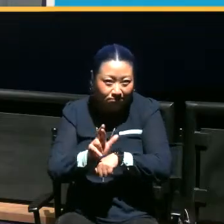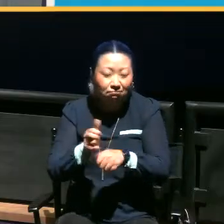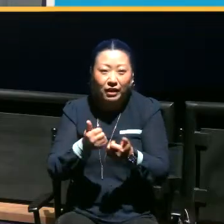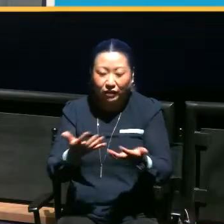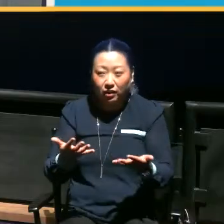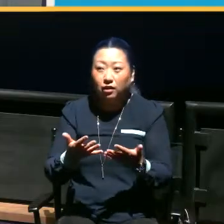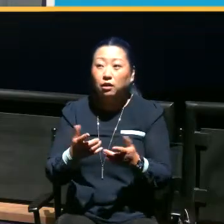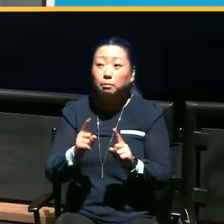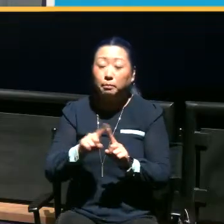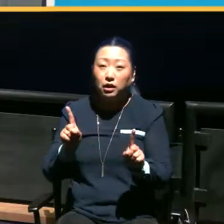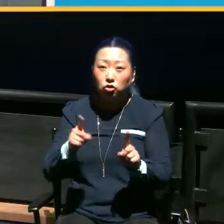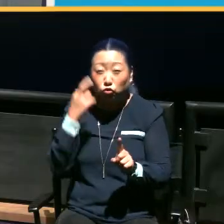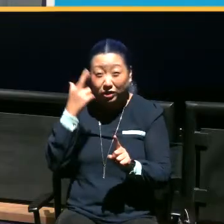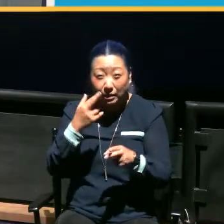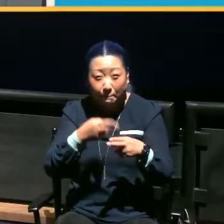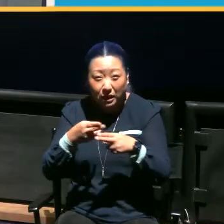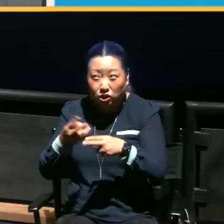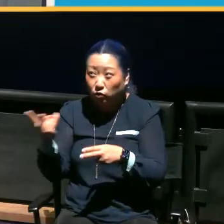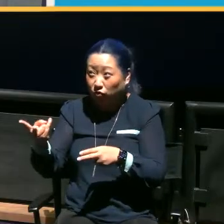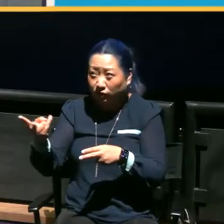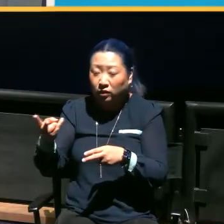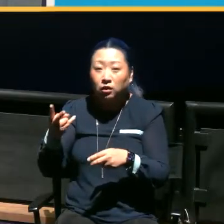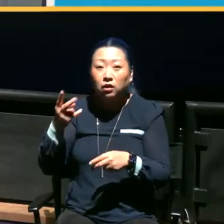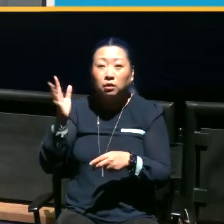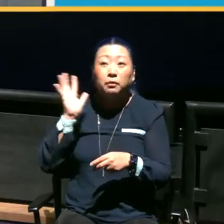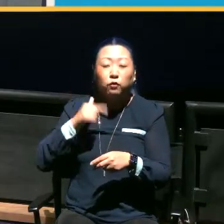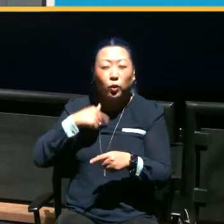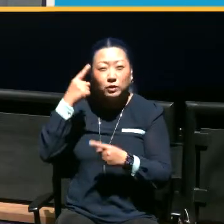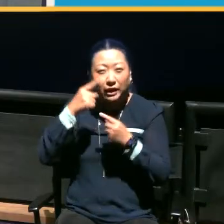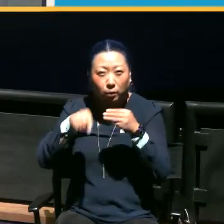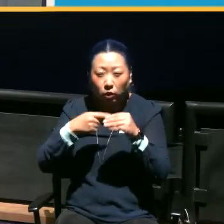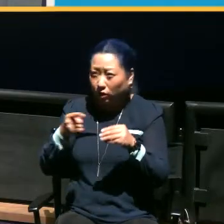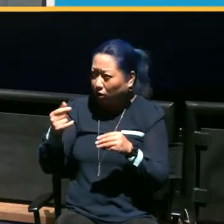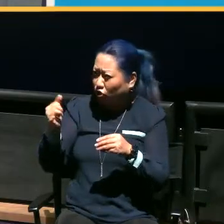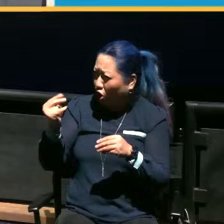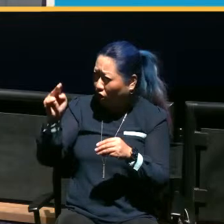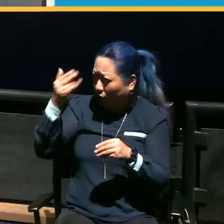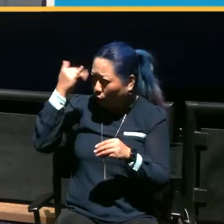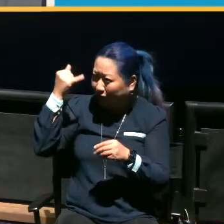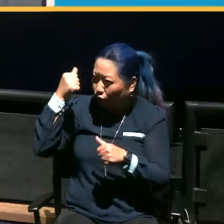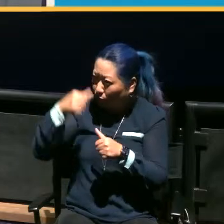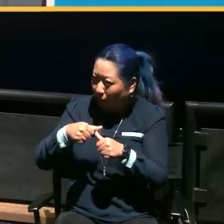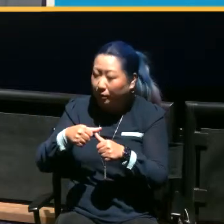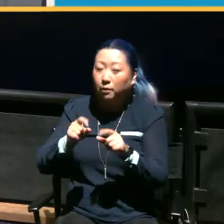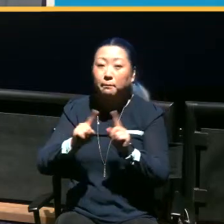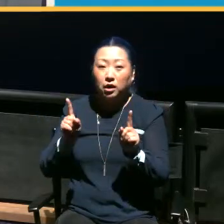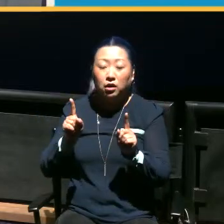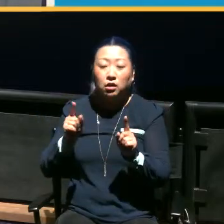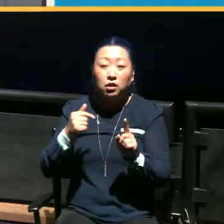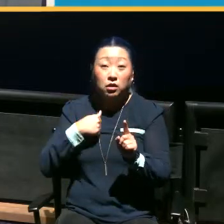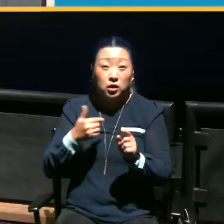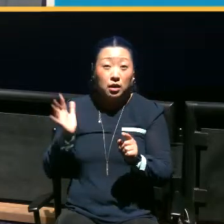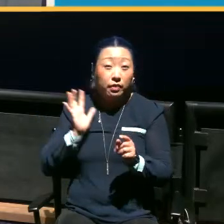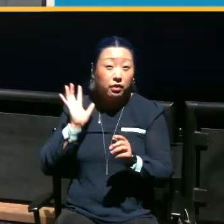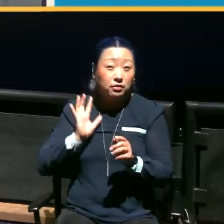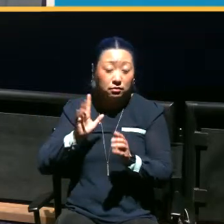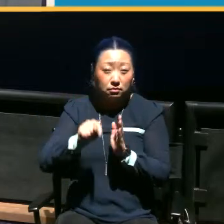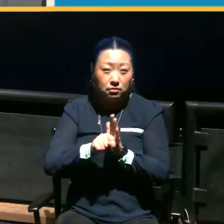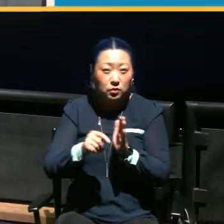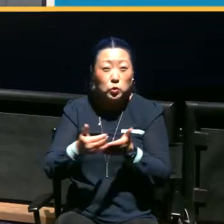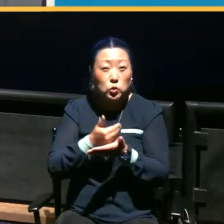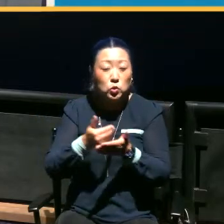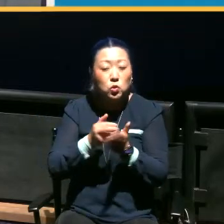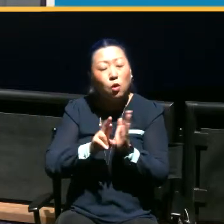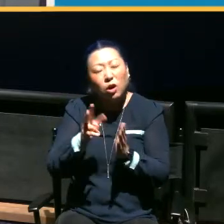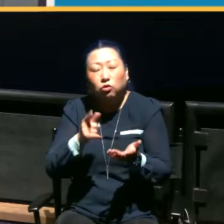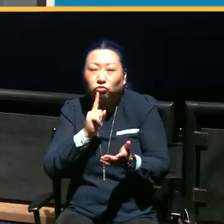the reason I mentioned these guys, when I was thinking about this, John, I don't know if you remember this story, but when I was a new astronaut, well, I wasn't so